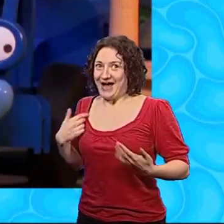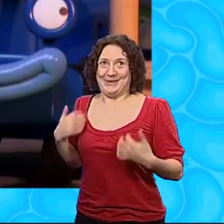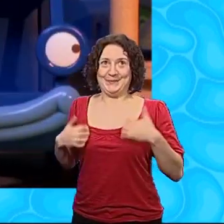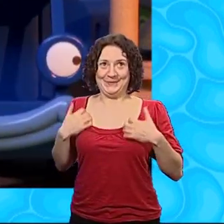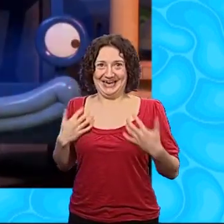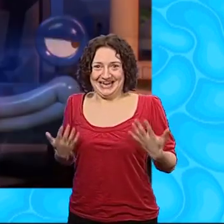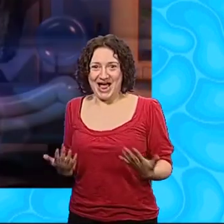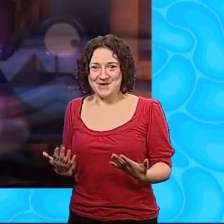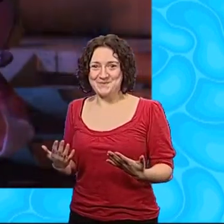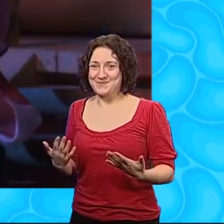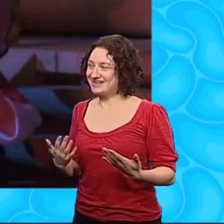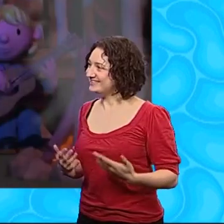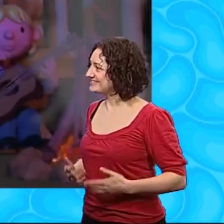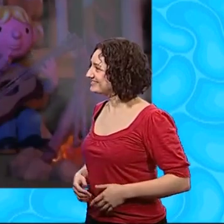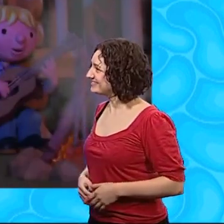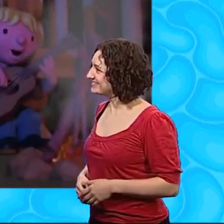to the sing-along.